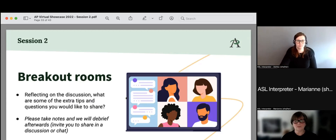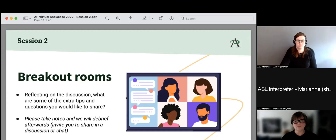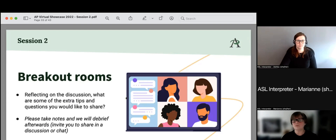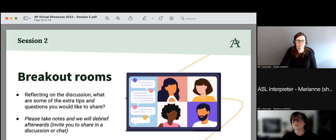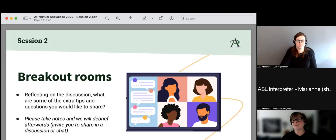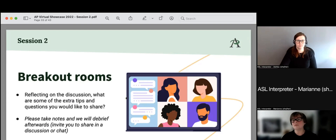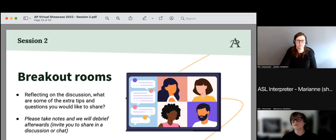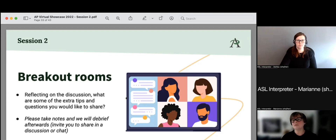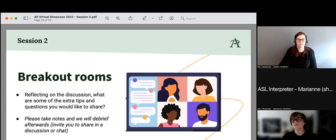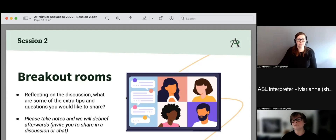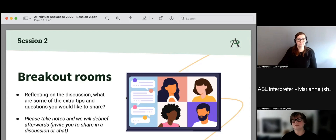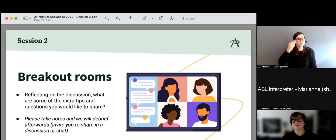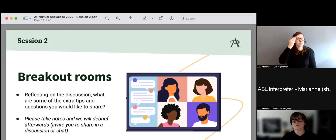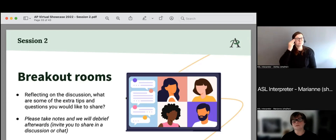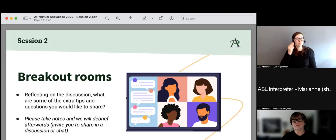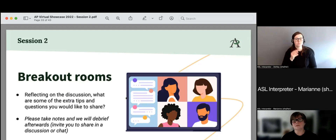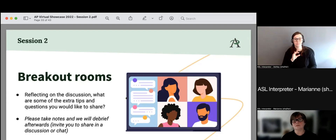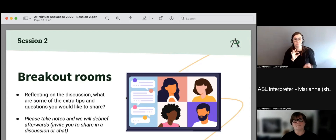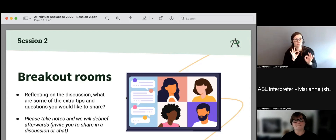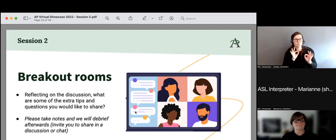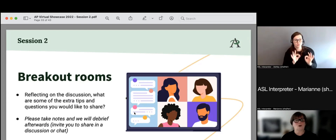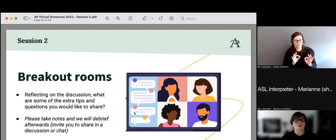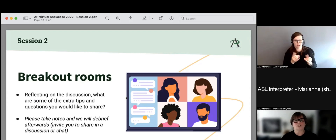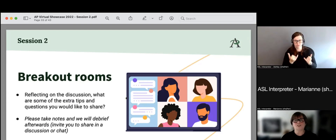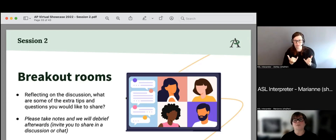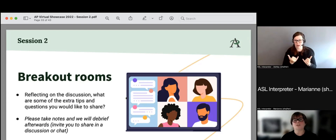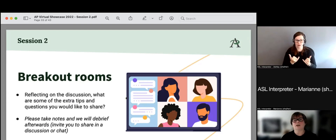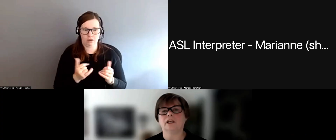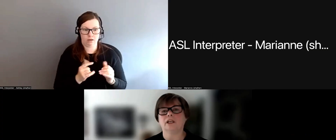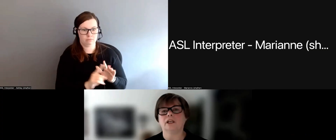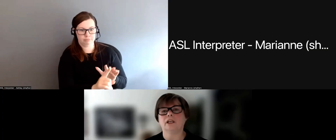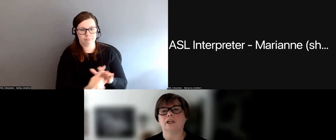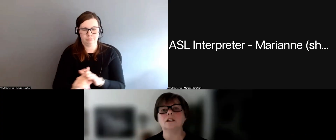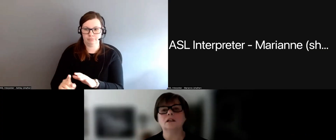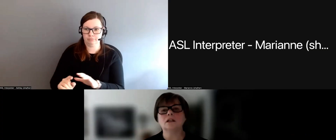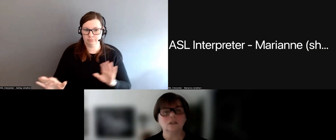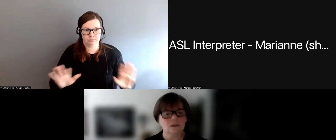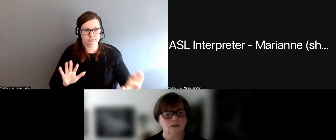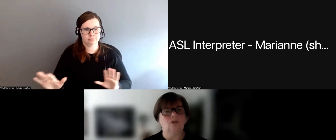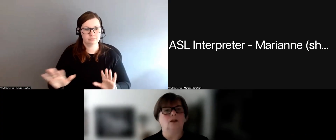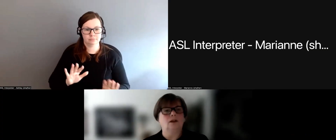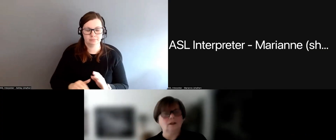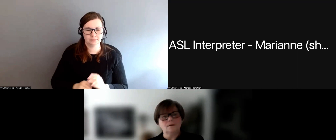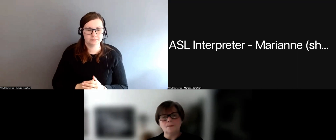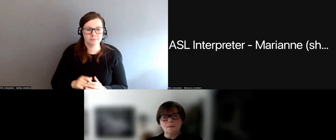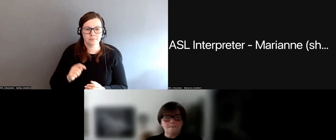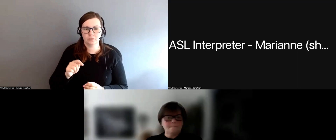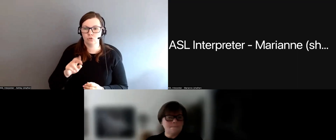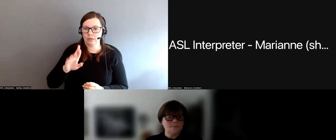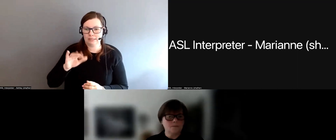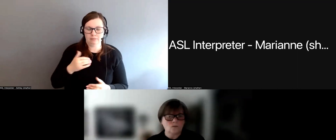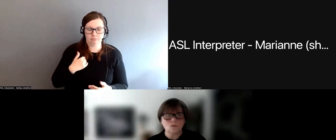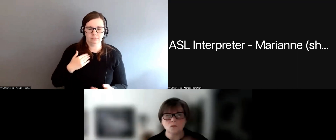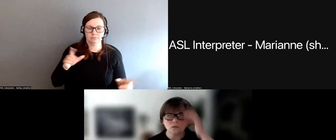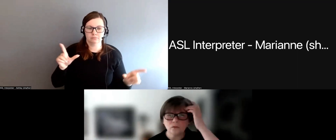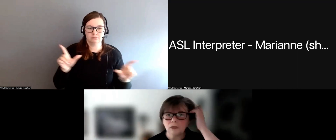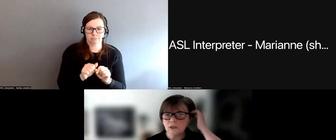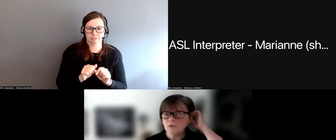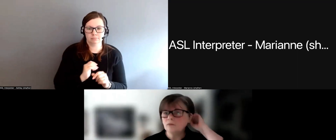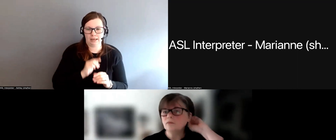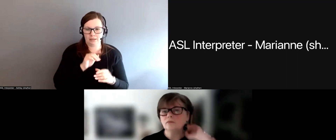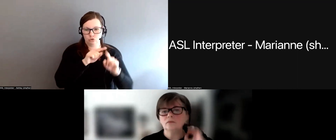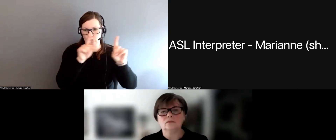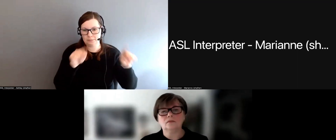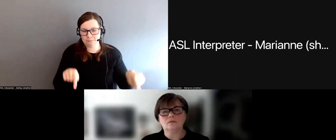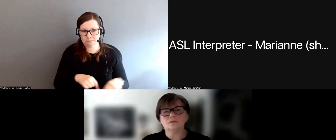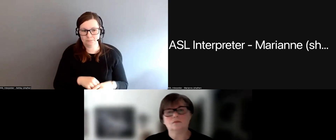Perfect. So there will be a lot of activity. I'll stop sharing. Yeah, that's perfect. And then we can see who is staying with us in the room